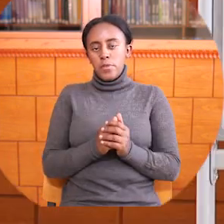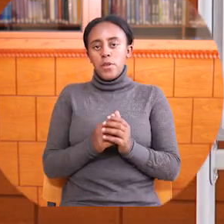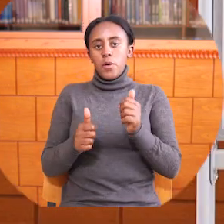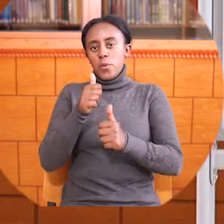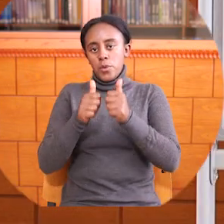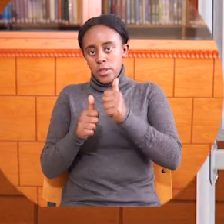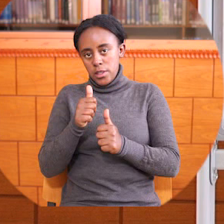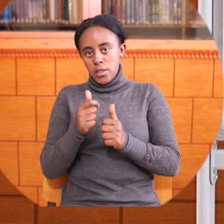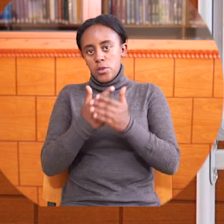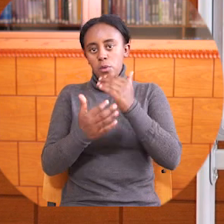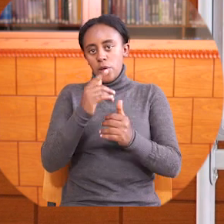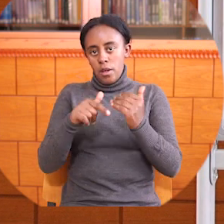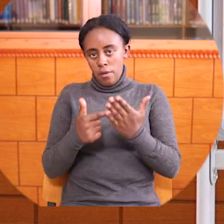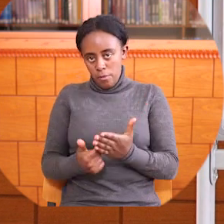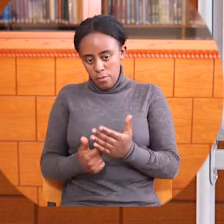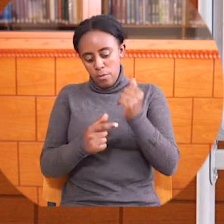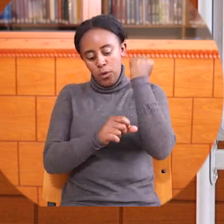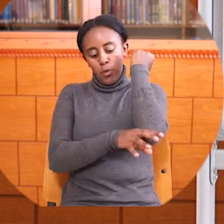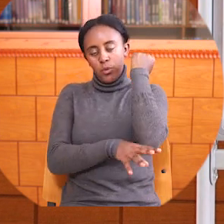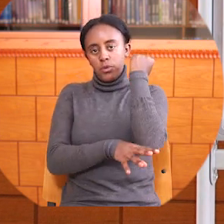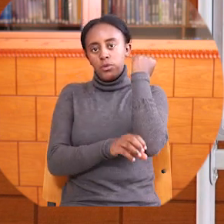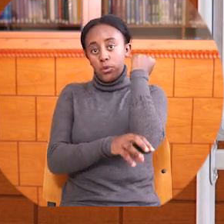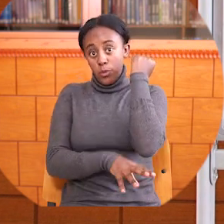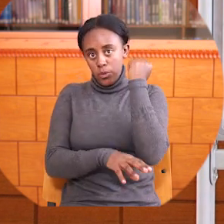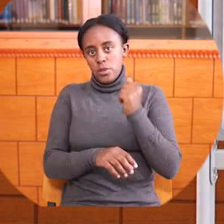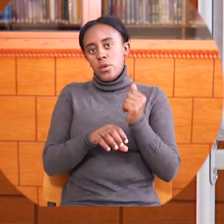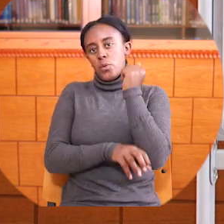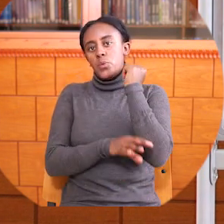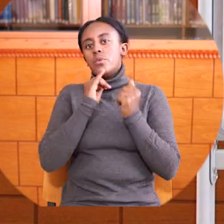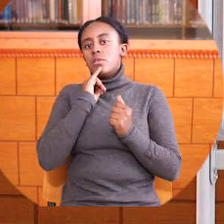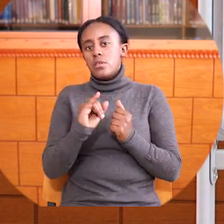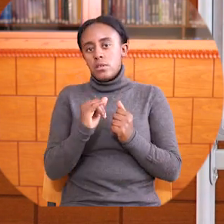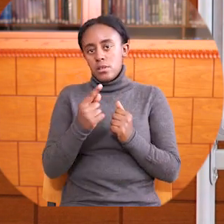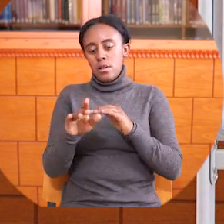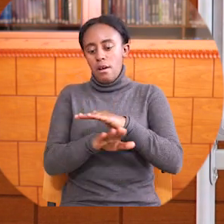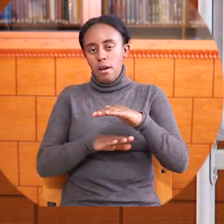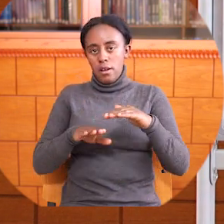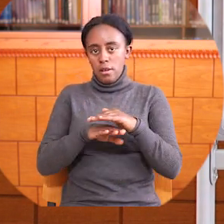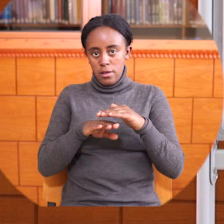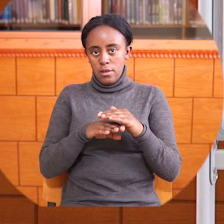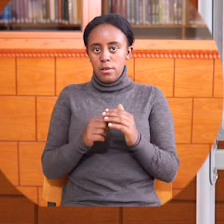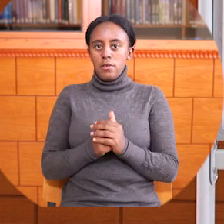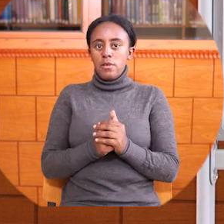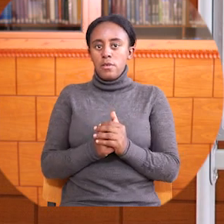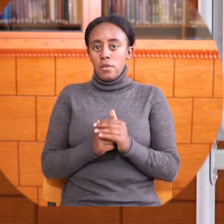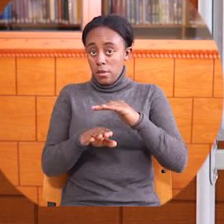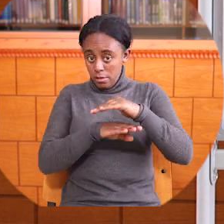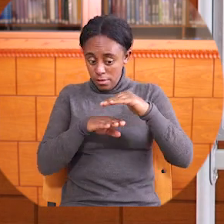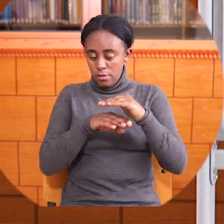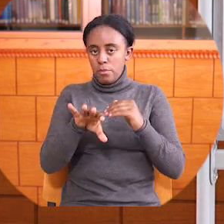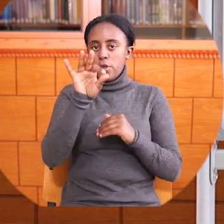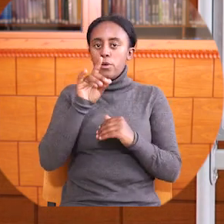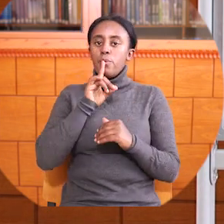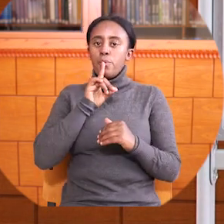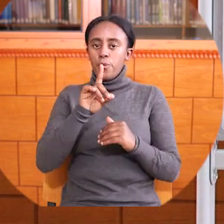about root and function of root. Root is the underground part of a plant which